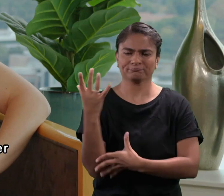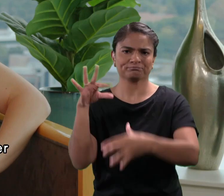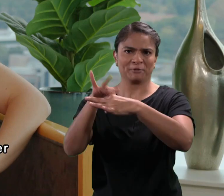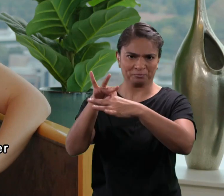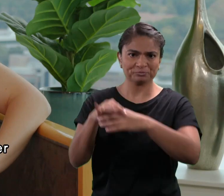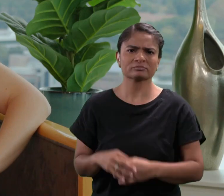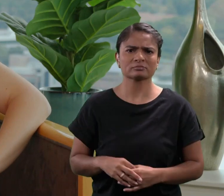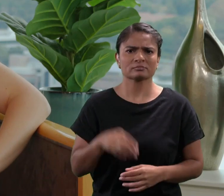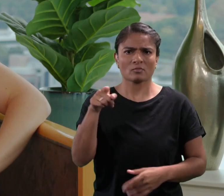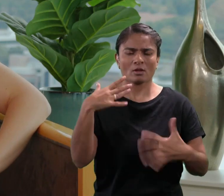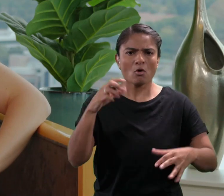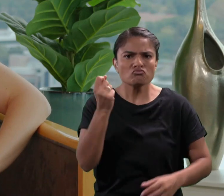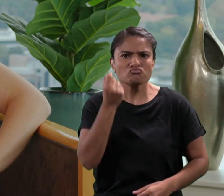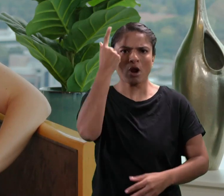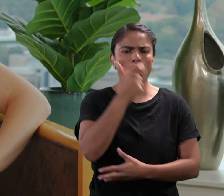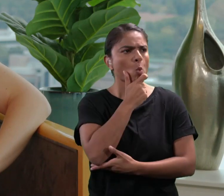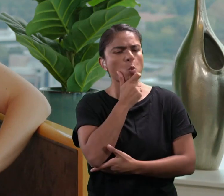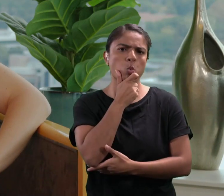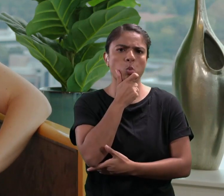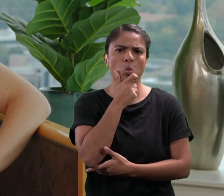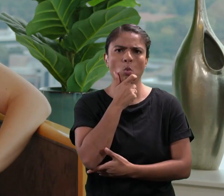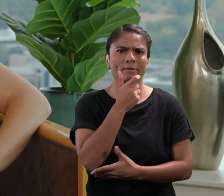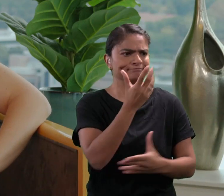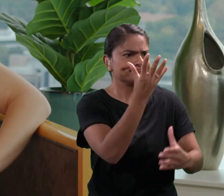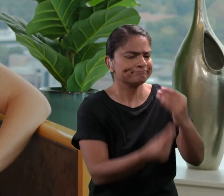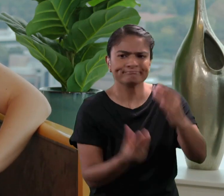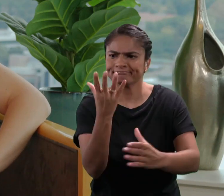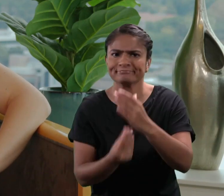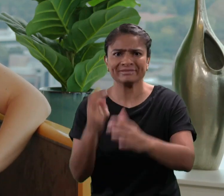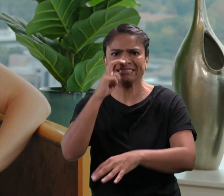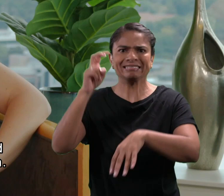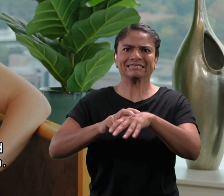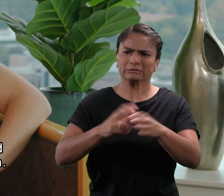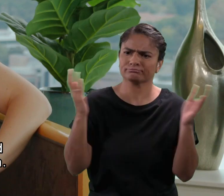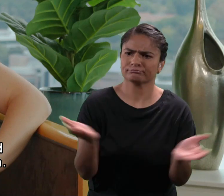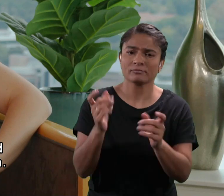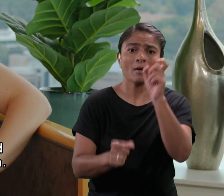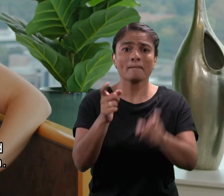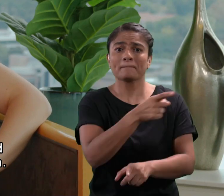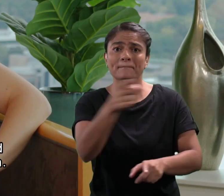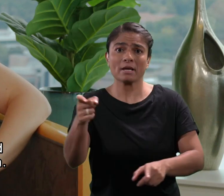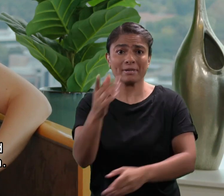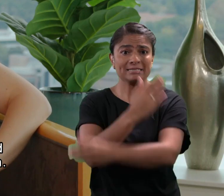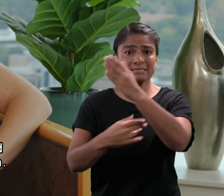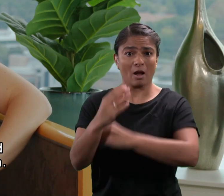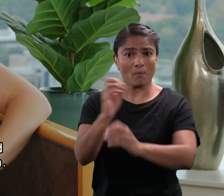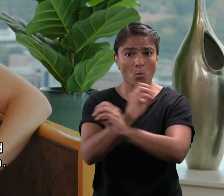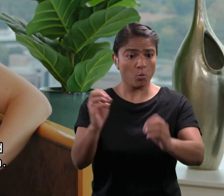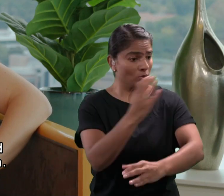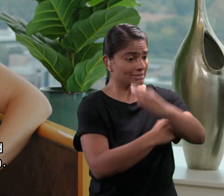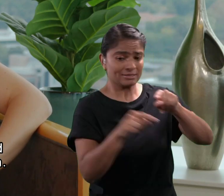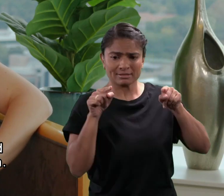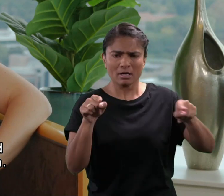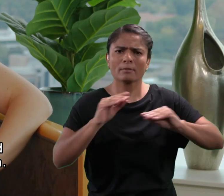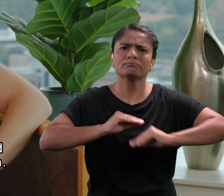OnlyFans rekeninghouer. Dit het haar laat besef dat daar 'n groot leemte en 'n groot behoefte is om beide die nie-gestremde en gestremde mense